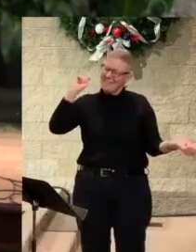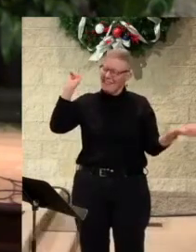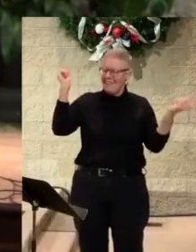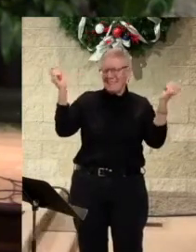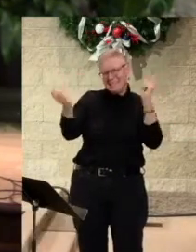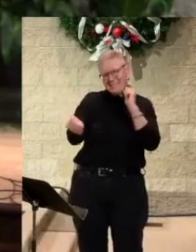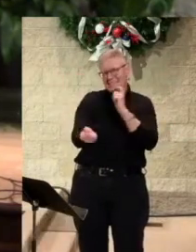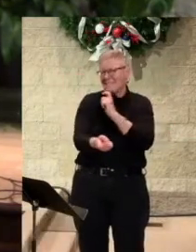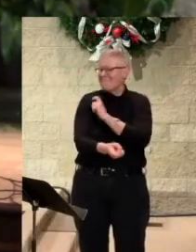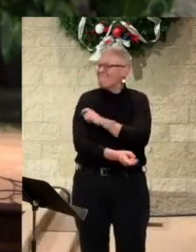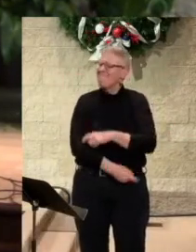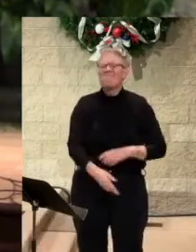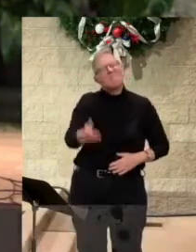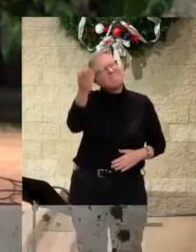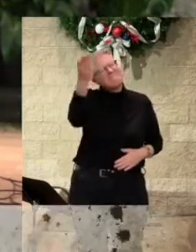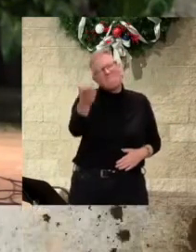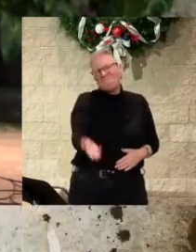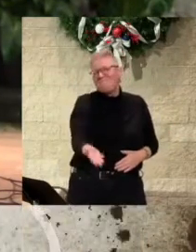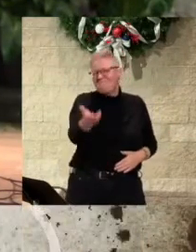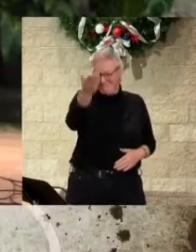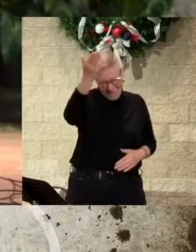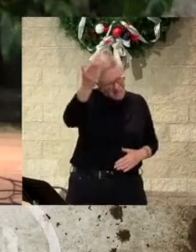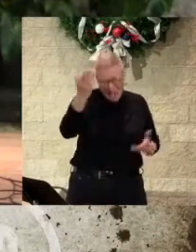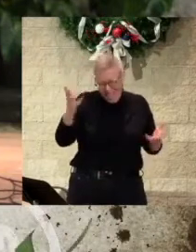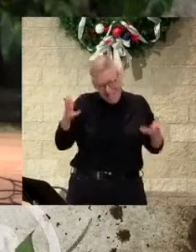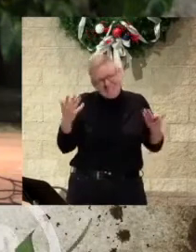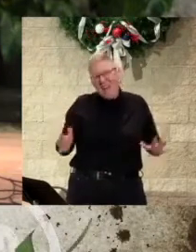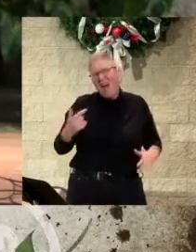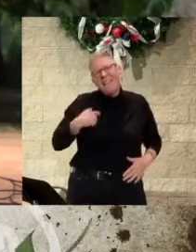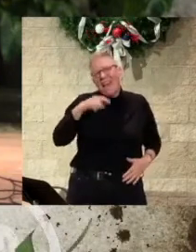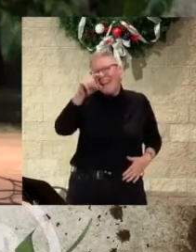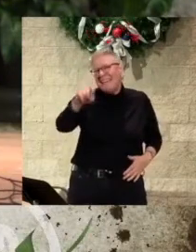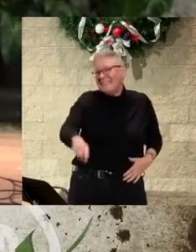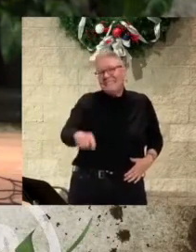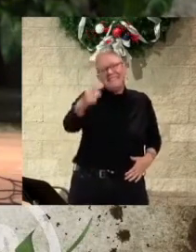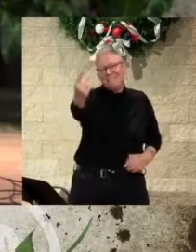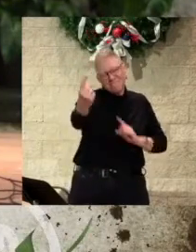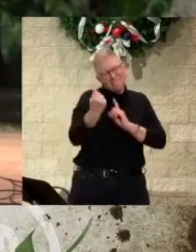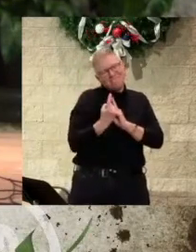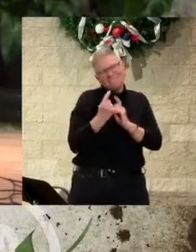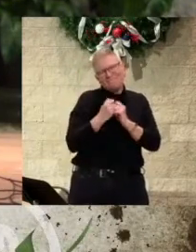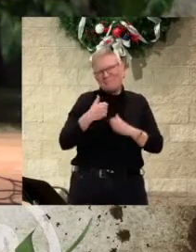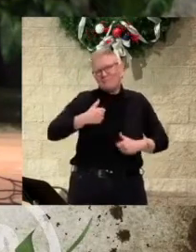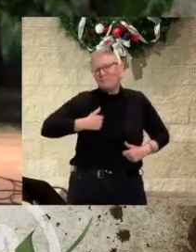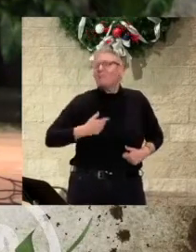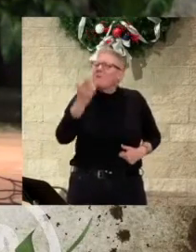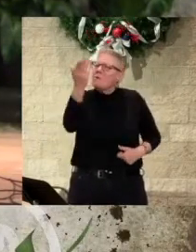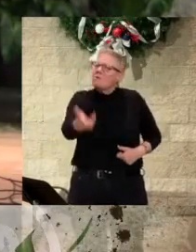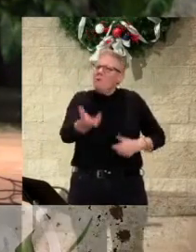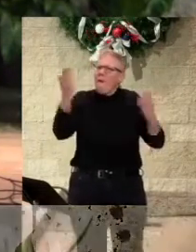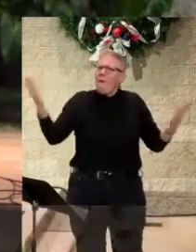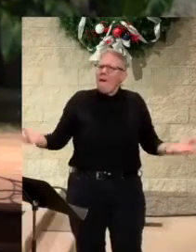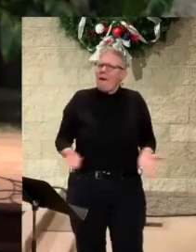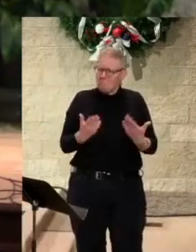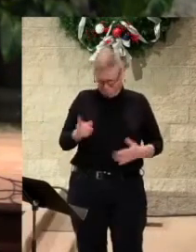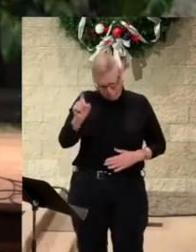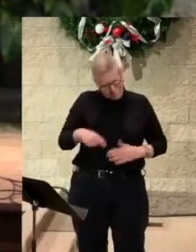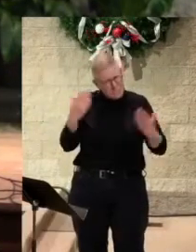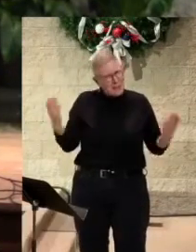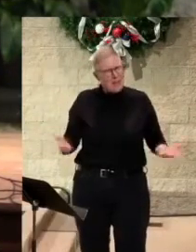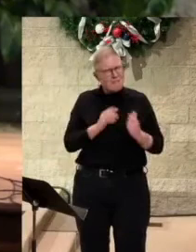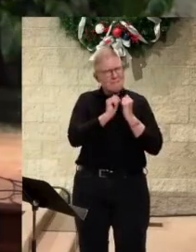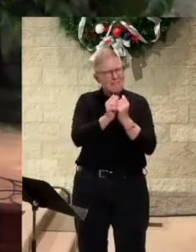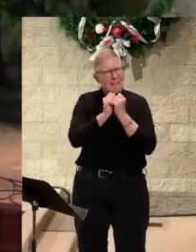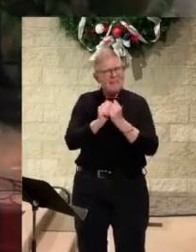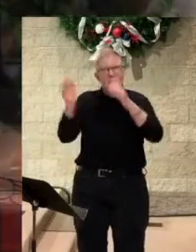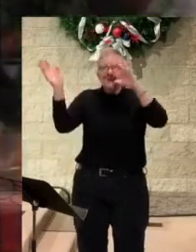everything changed. You're all I need, underneath the tree, you're here, where you should be.